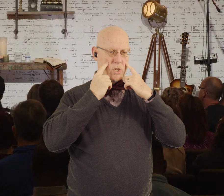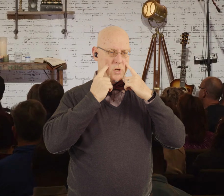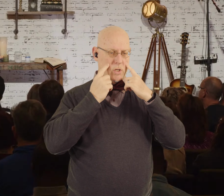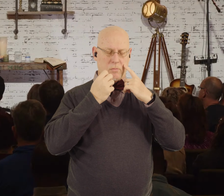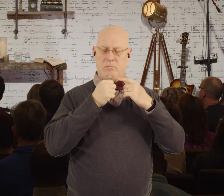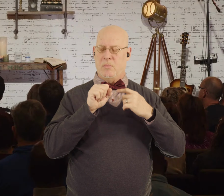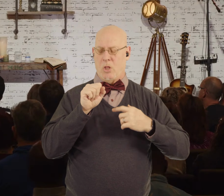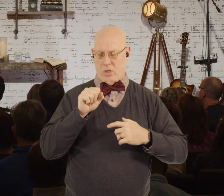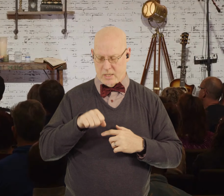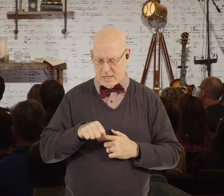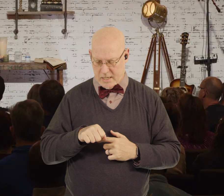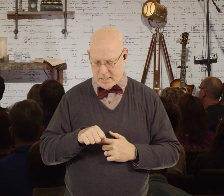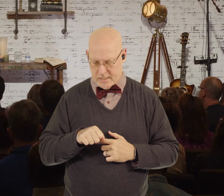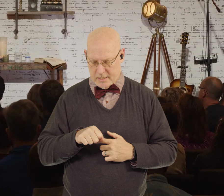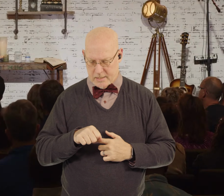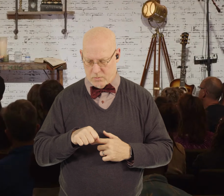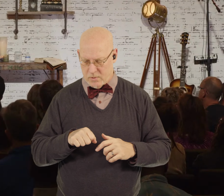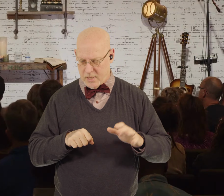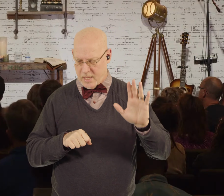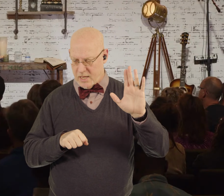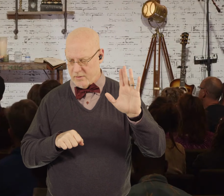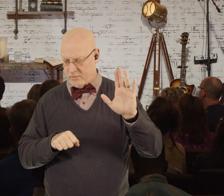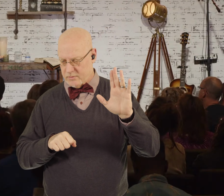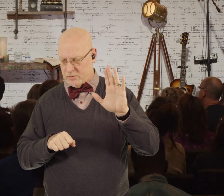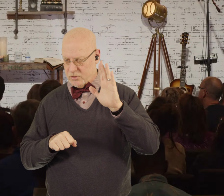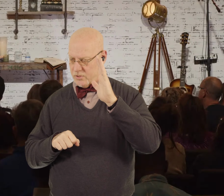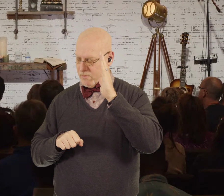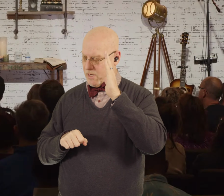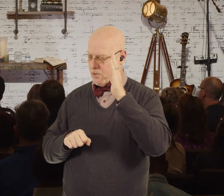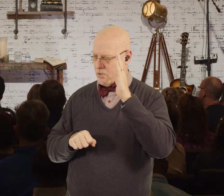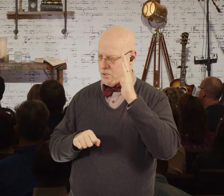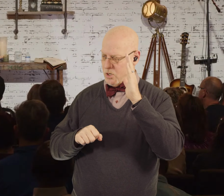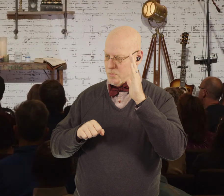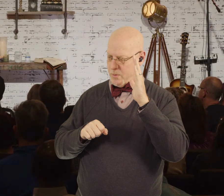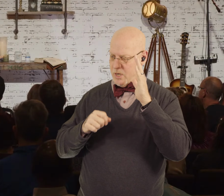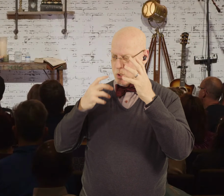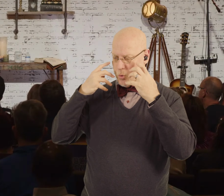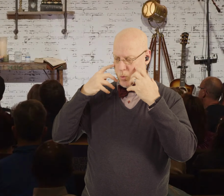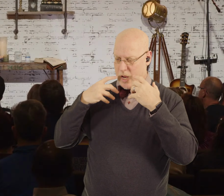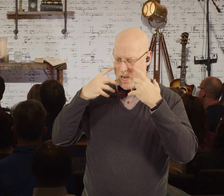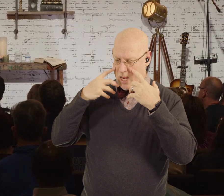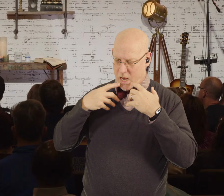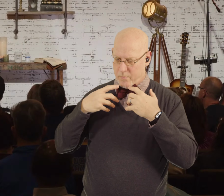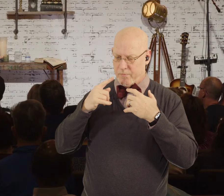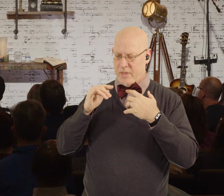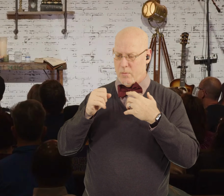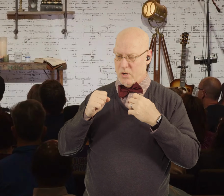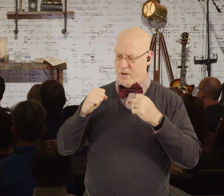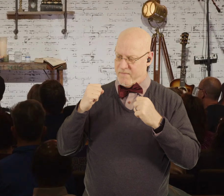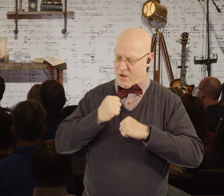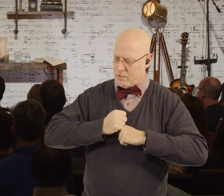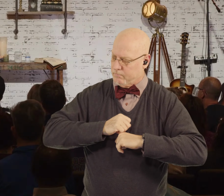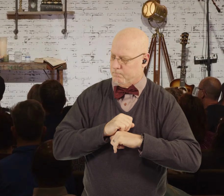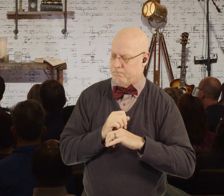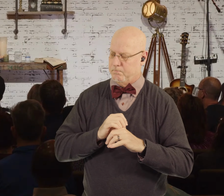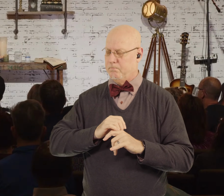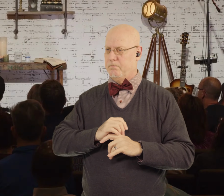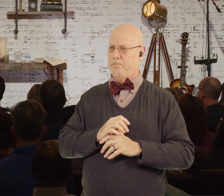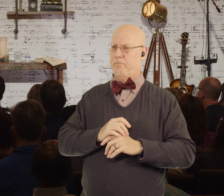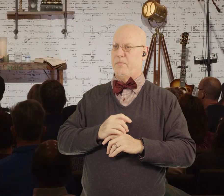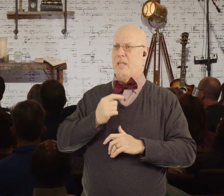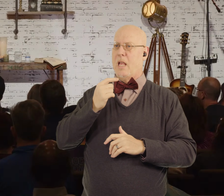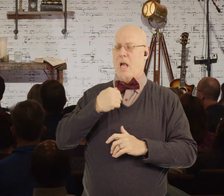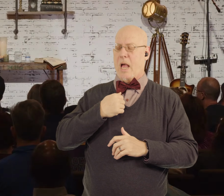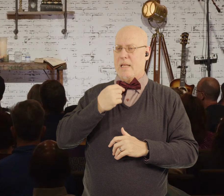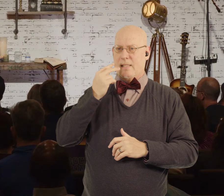With that, tears flooded his eyes. He turned his head and looked downward, raising his left hand to shield his face from me. His shoulders bobbed as he wept. Templeton fought to